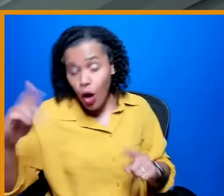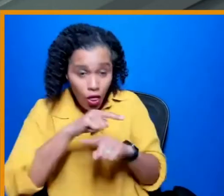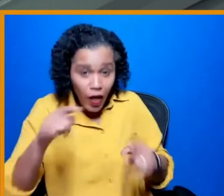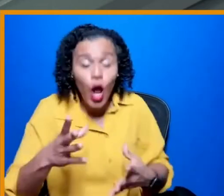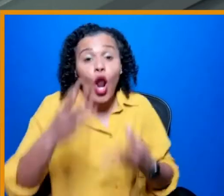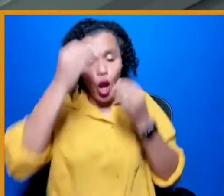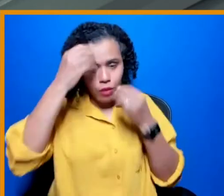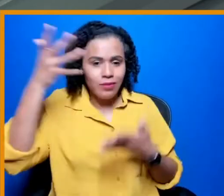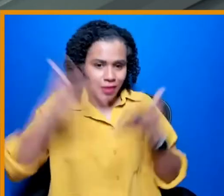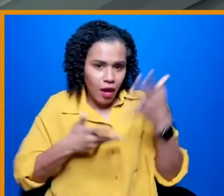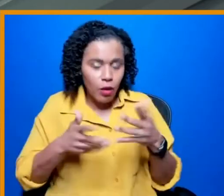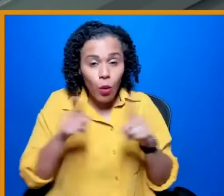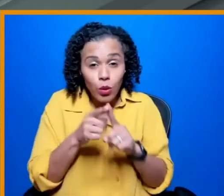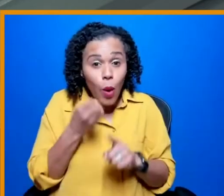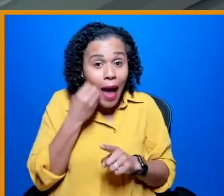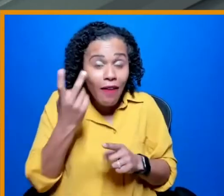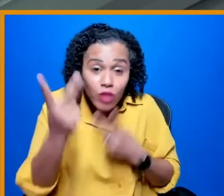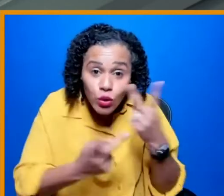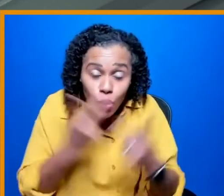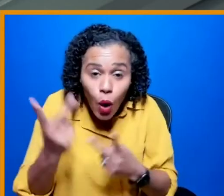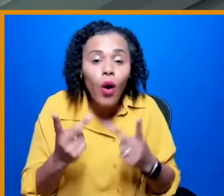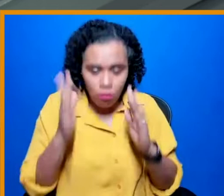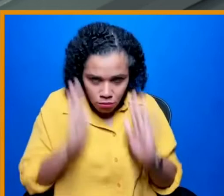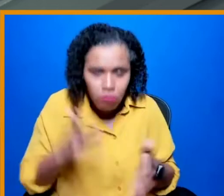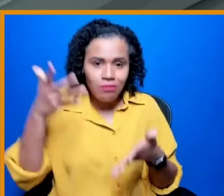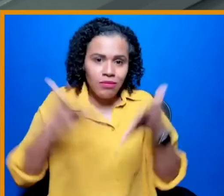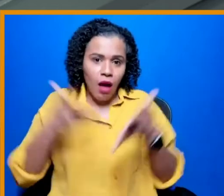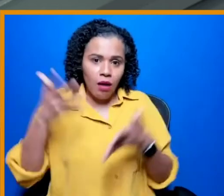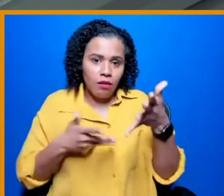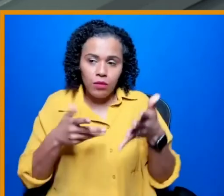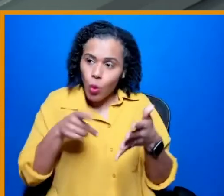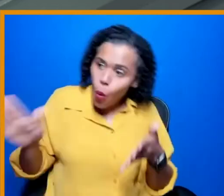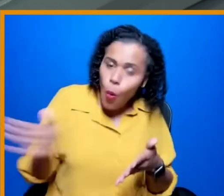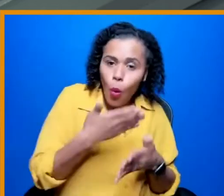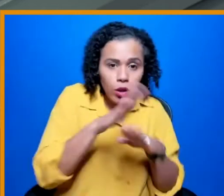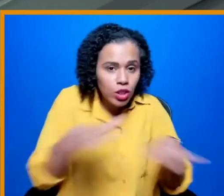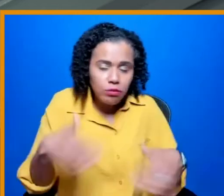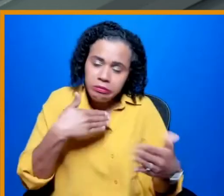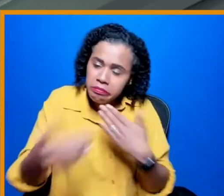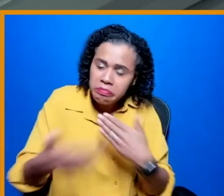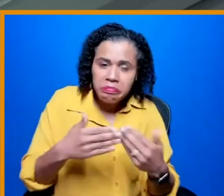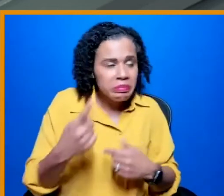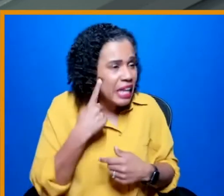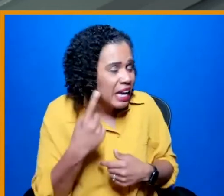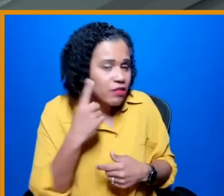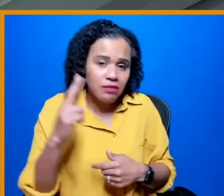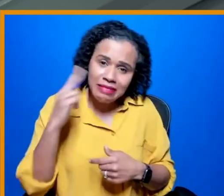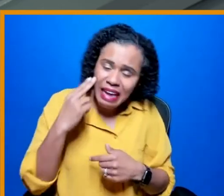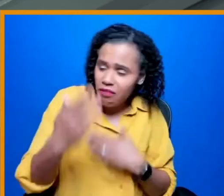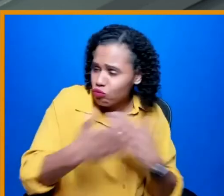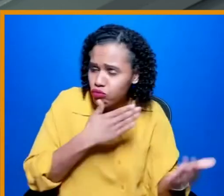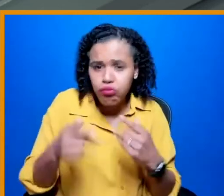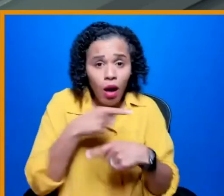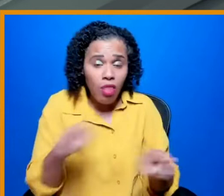in assembly. Every child in the school, whether hearing impaired or not, just saw BSL as a way of communicating with